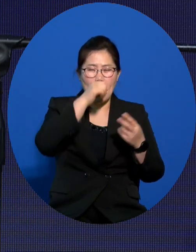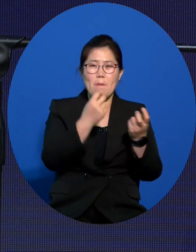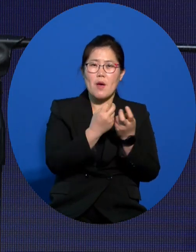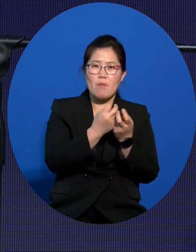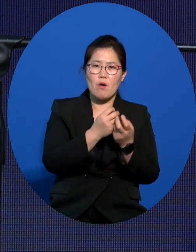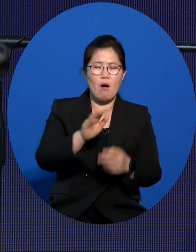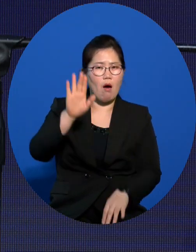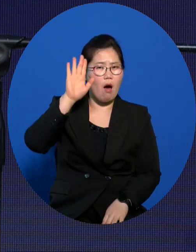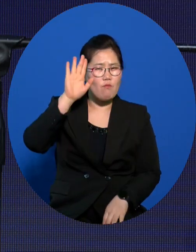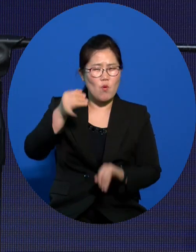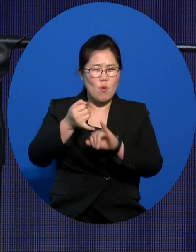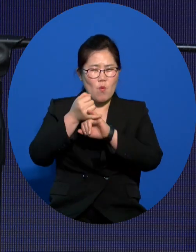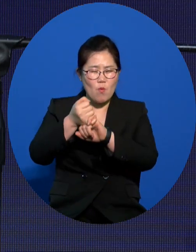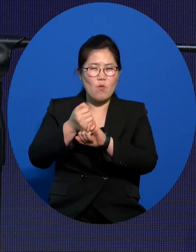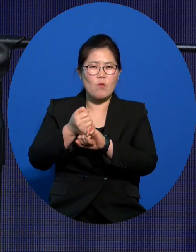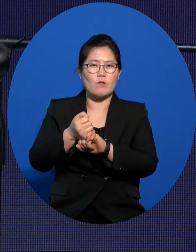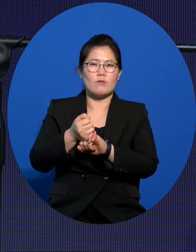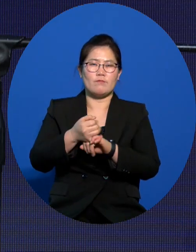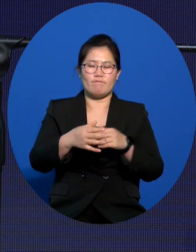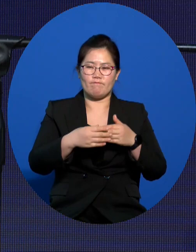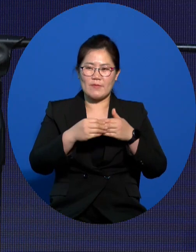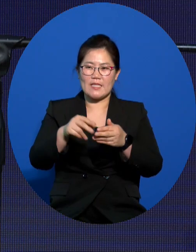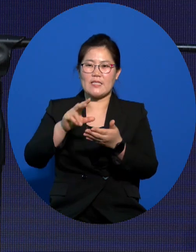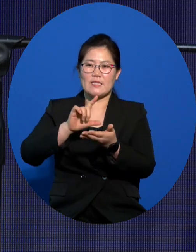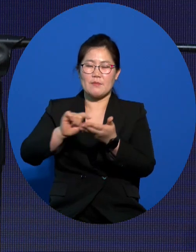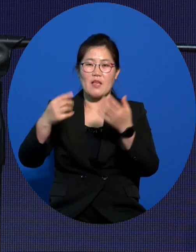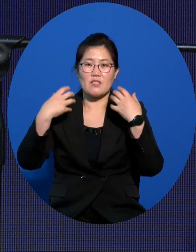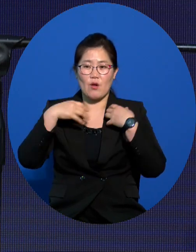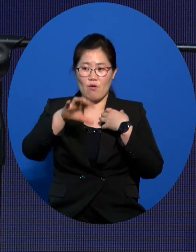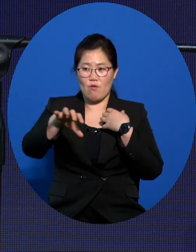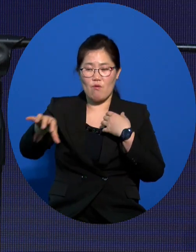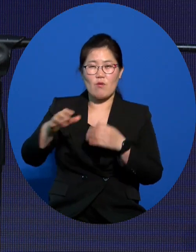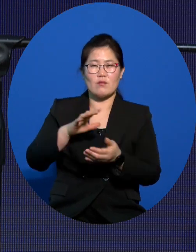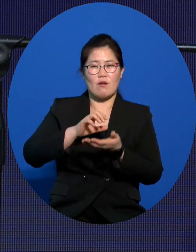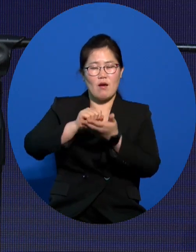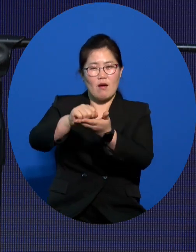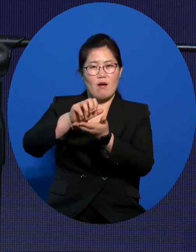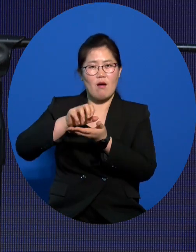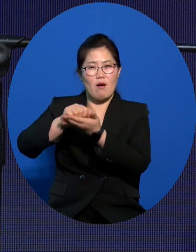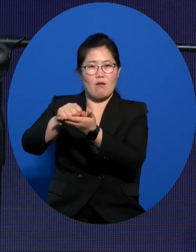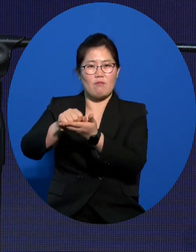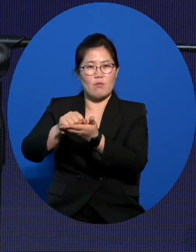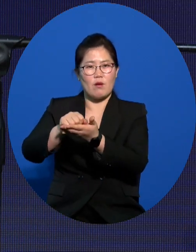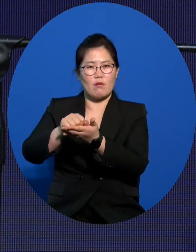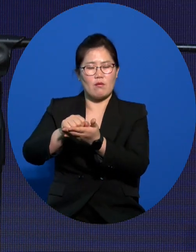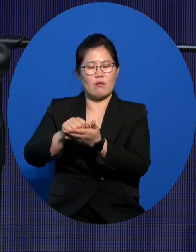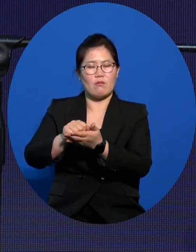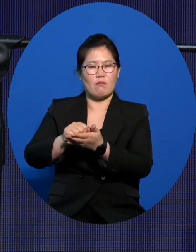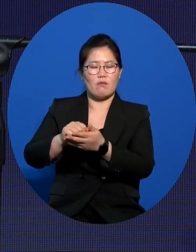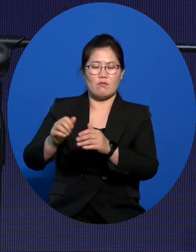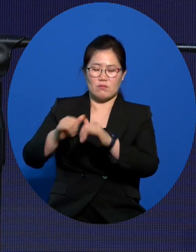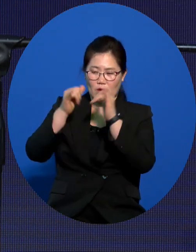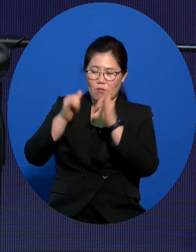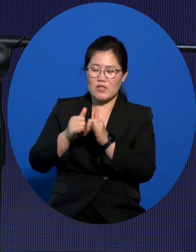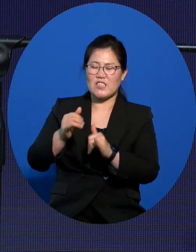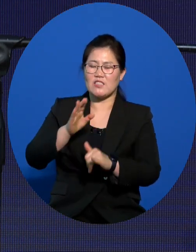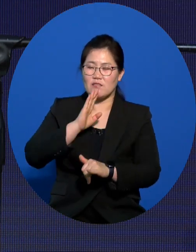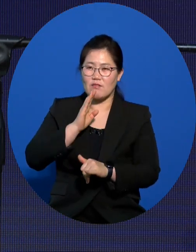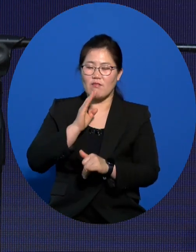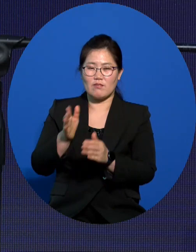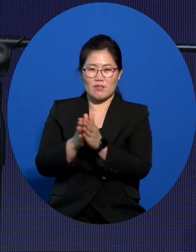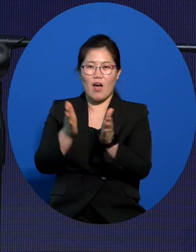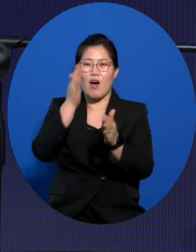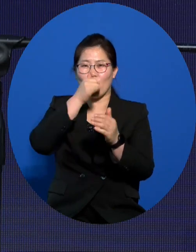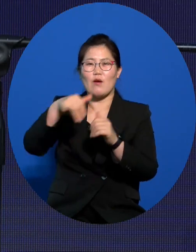programs and these great ideas being developed and raised and shared. all of the municipalities,